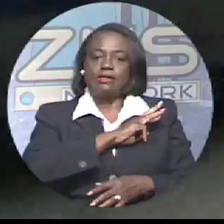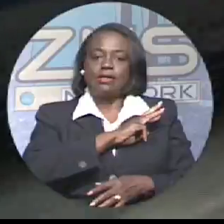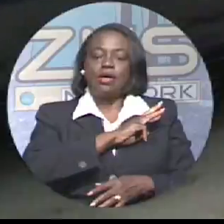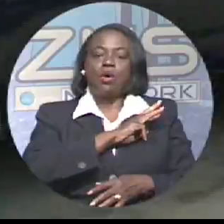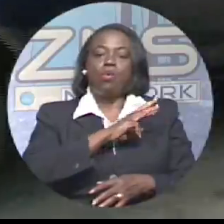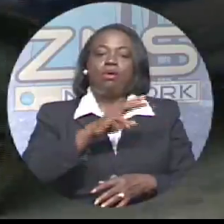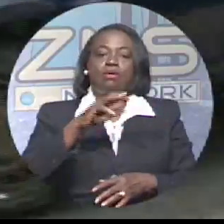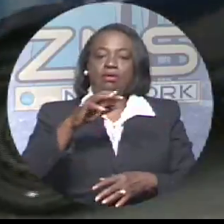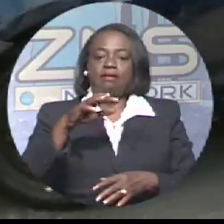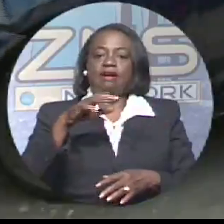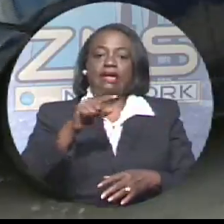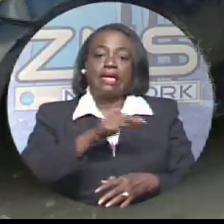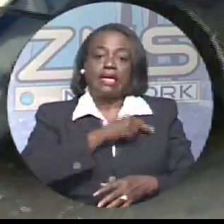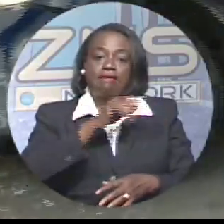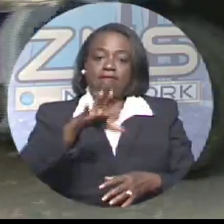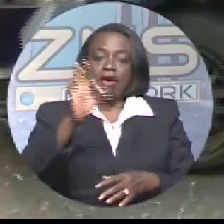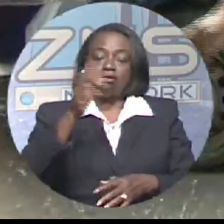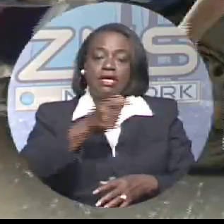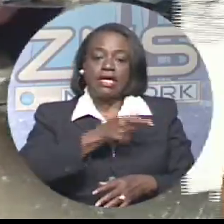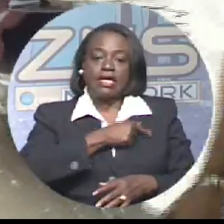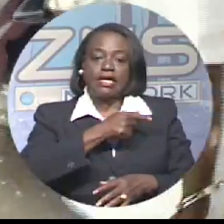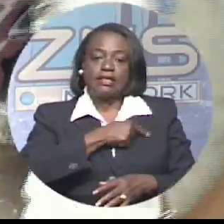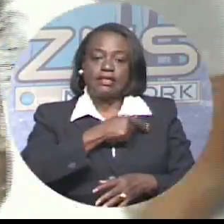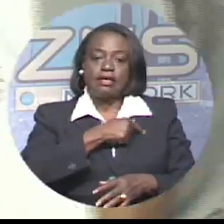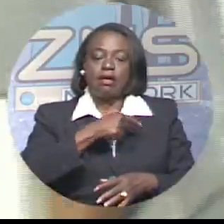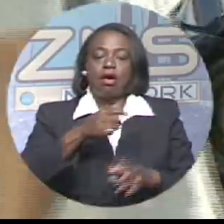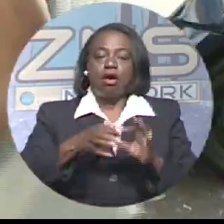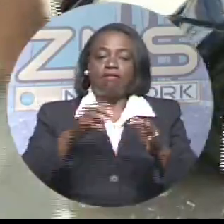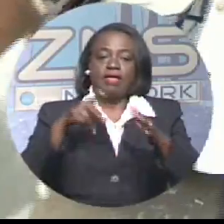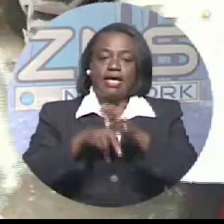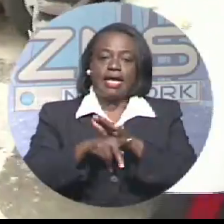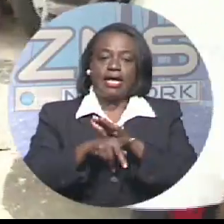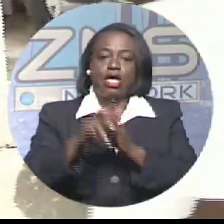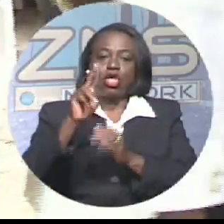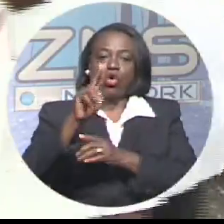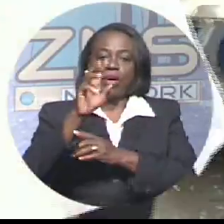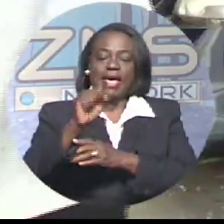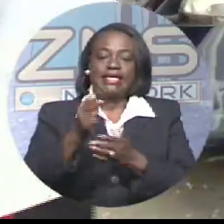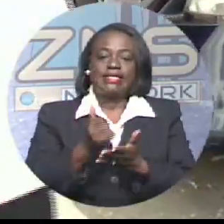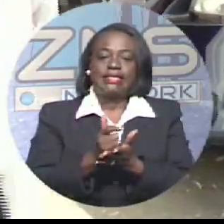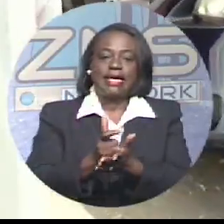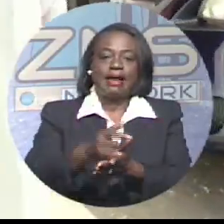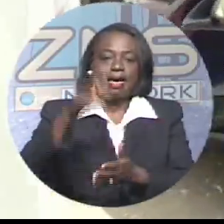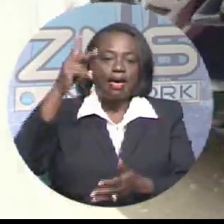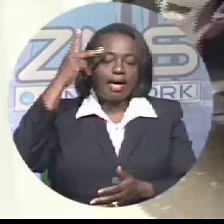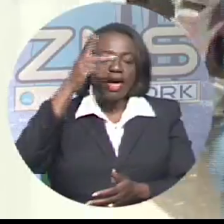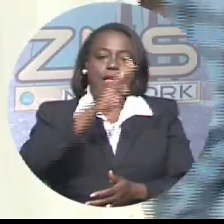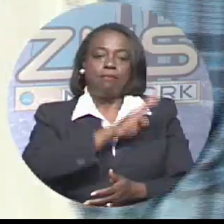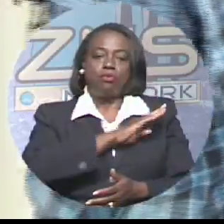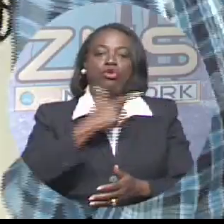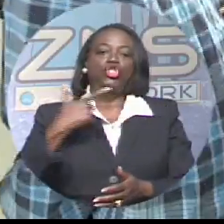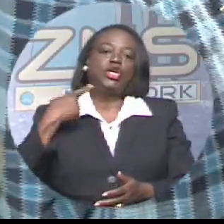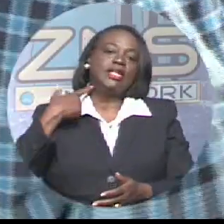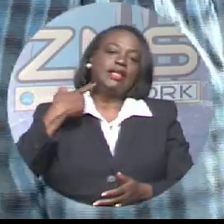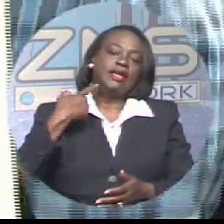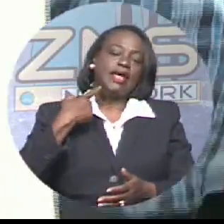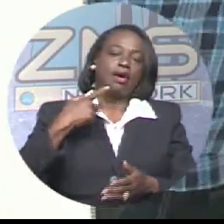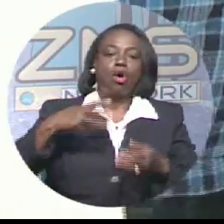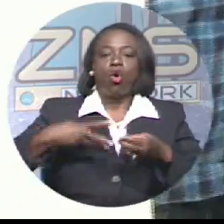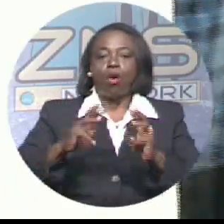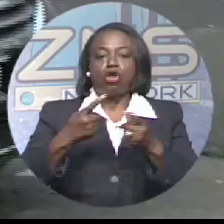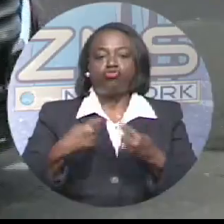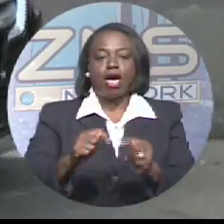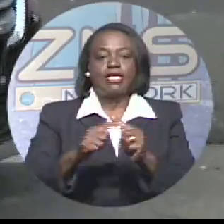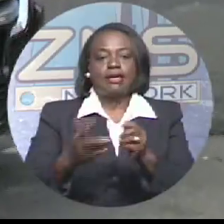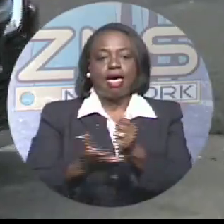convicted of the 2013 murder of U.S. sailor Kyle Bruner, who was shot to the neck while trying to help 2 women who were being robbed on